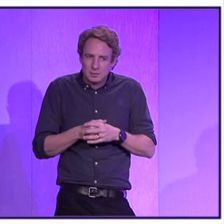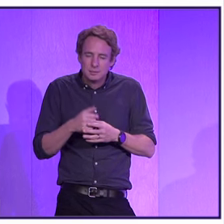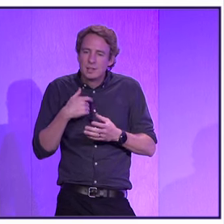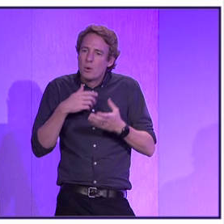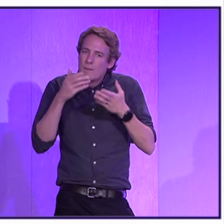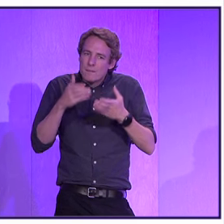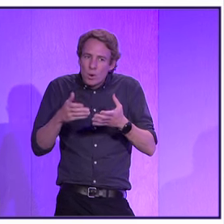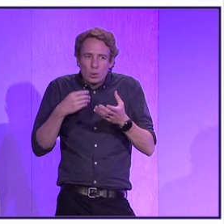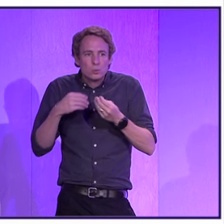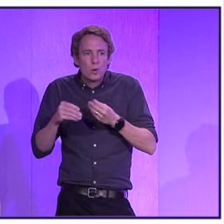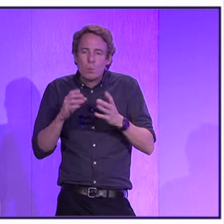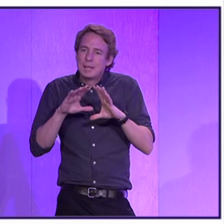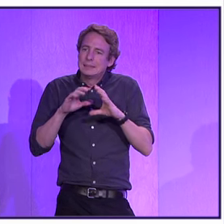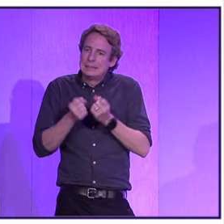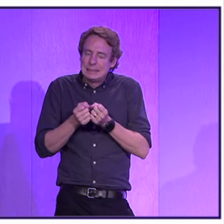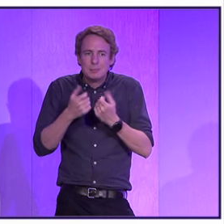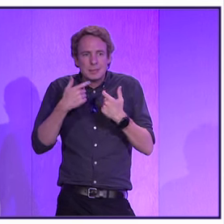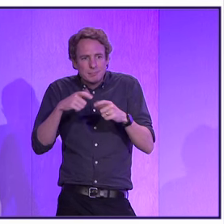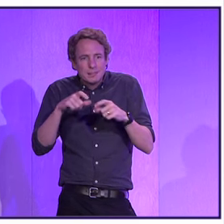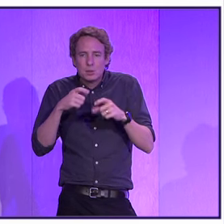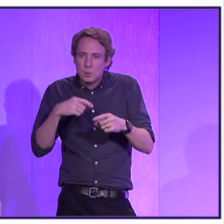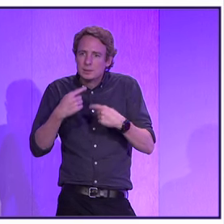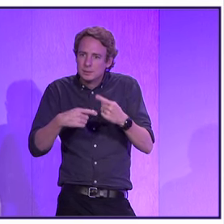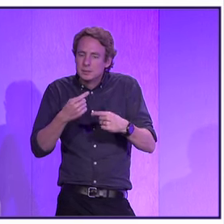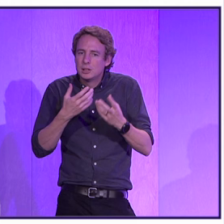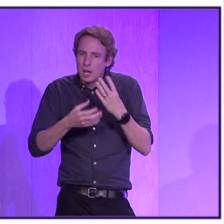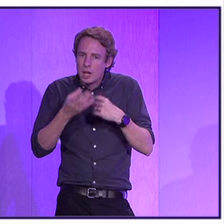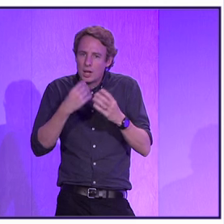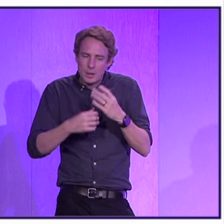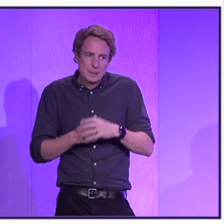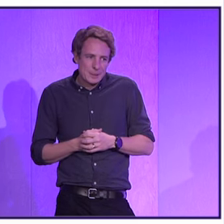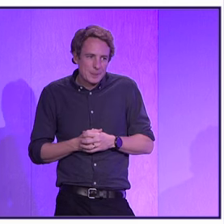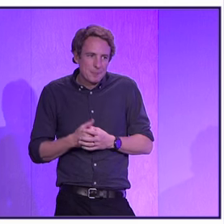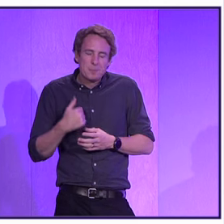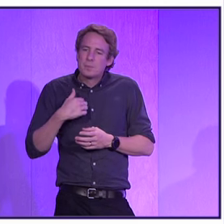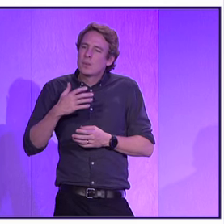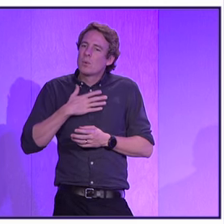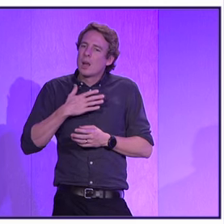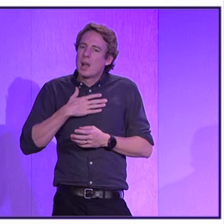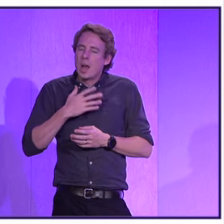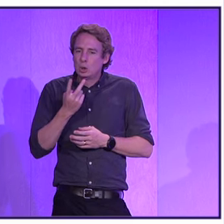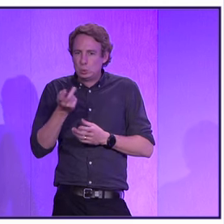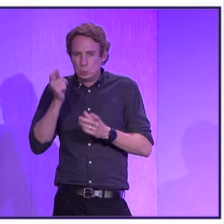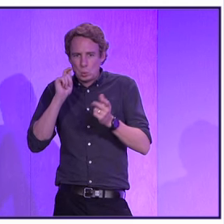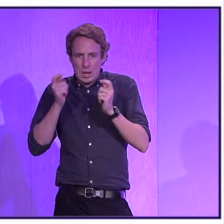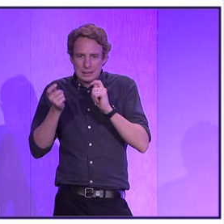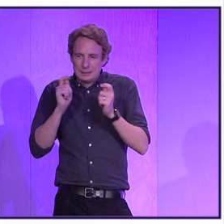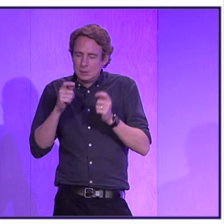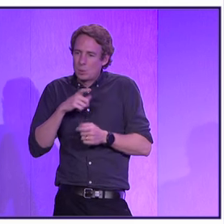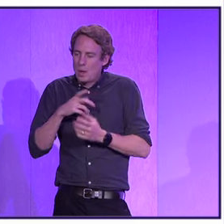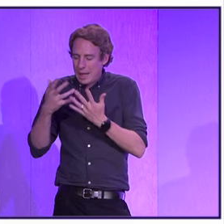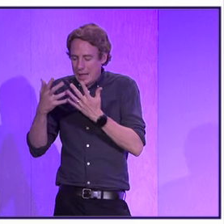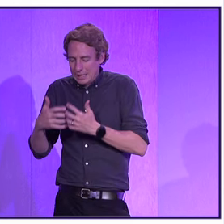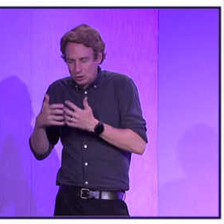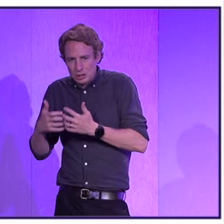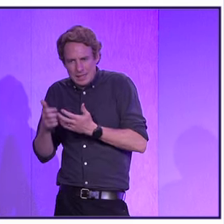enabling continuous learning in software teams. And I kind of like this fact that one of my hats is about enabling